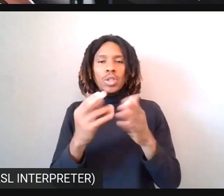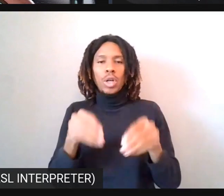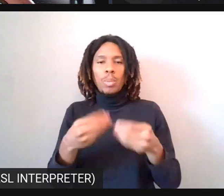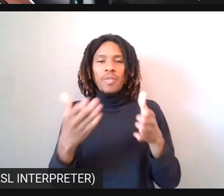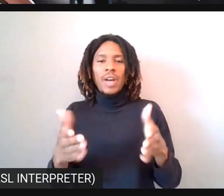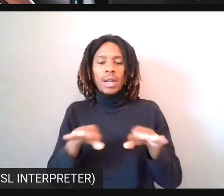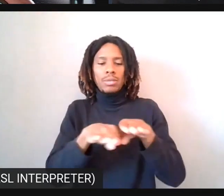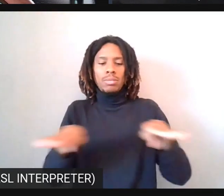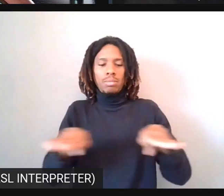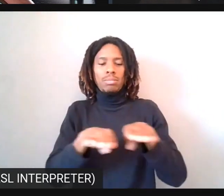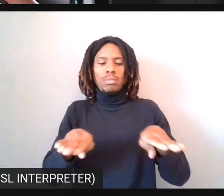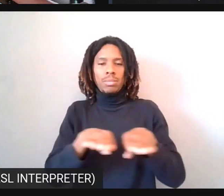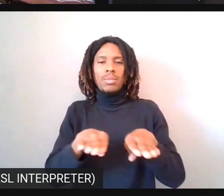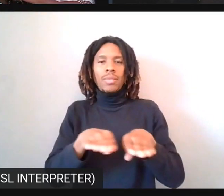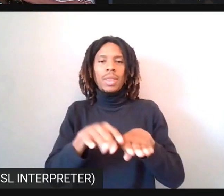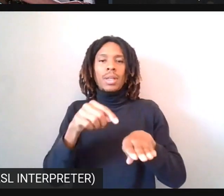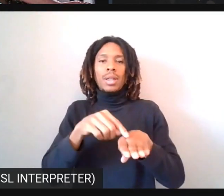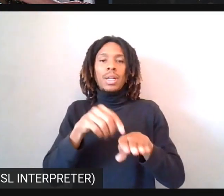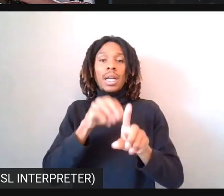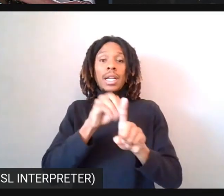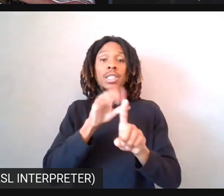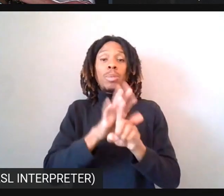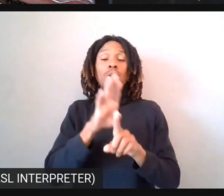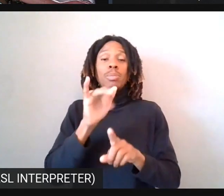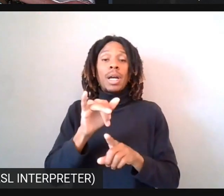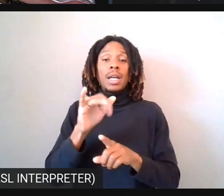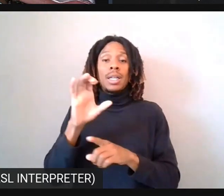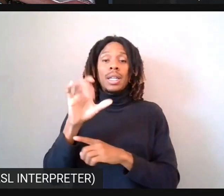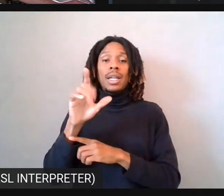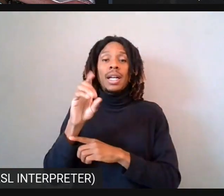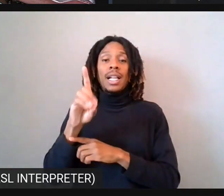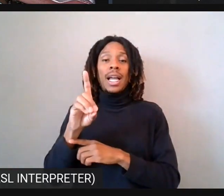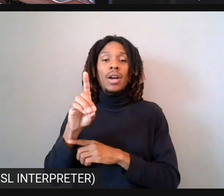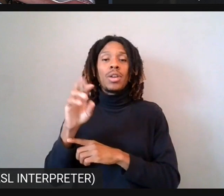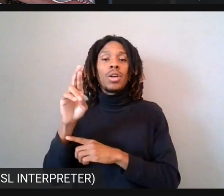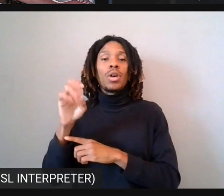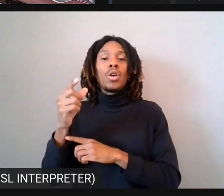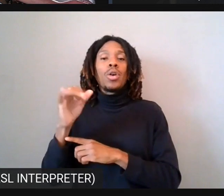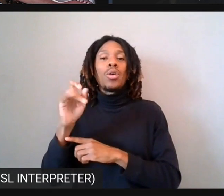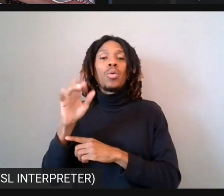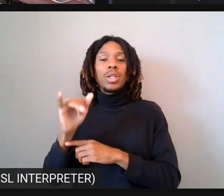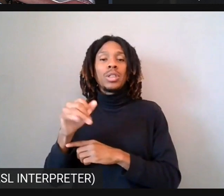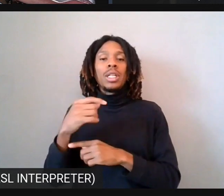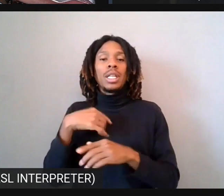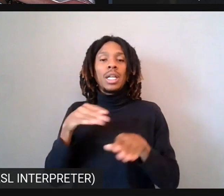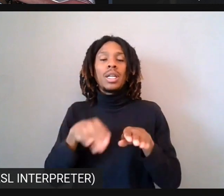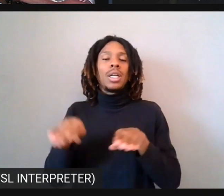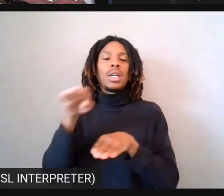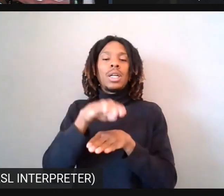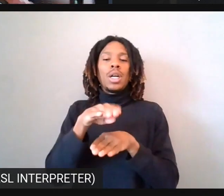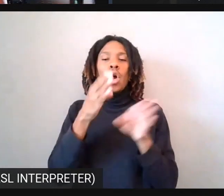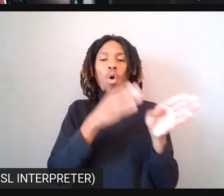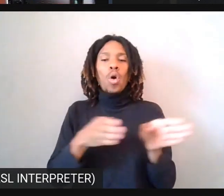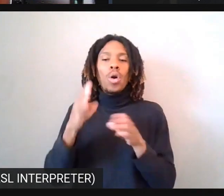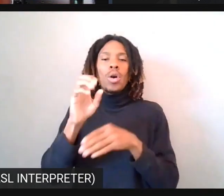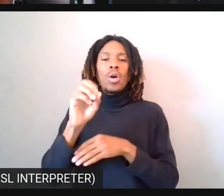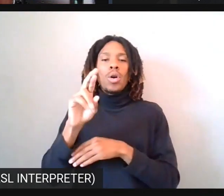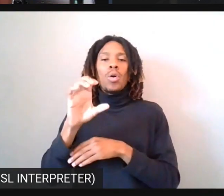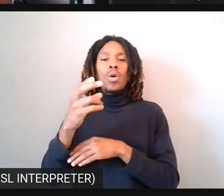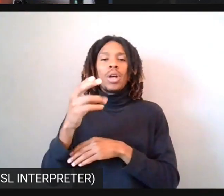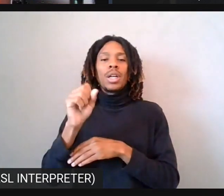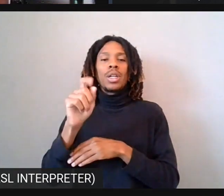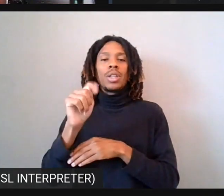base layer, which is exposed by the CloudFormation registry. Then you have the orchestration layer for provisioning and other various managed